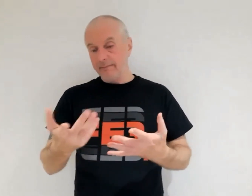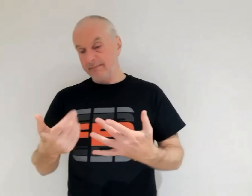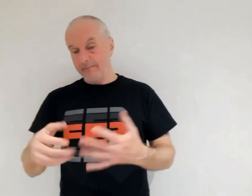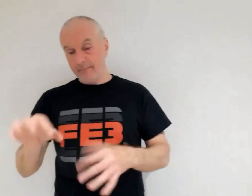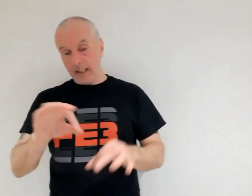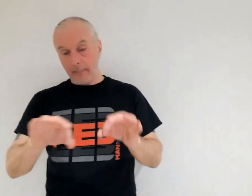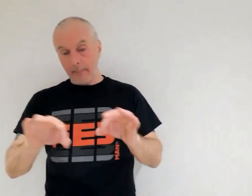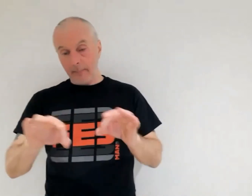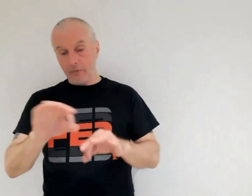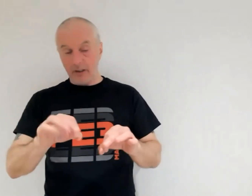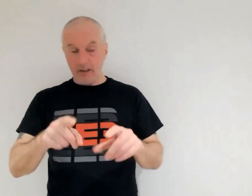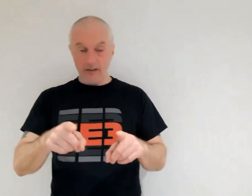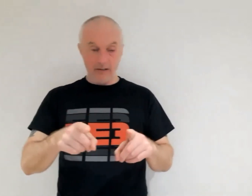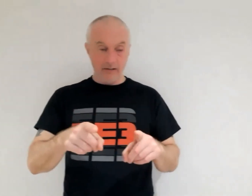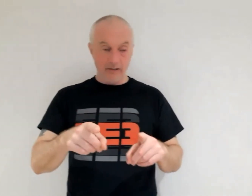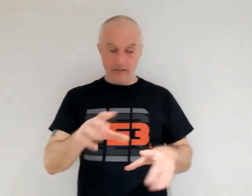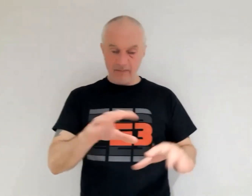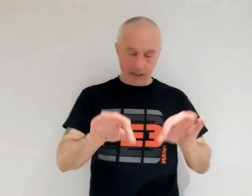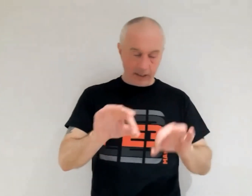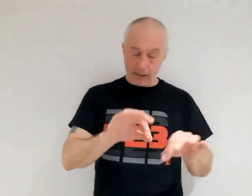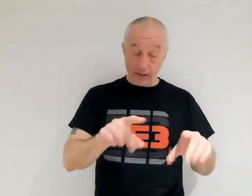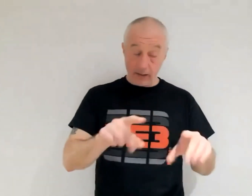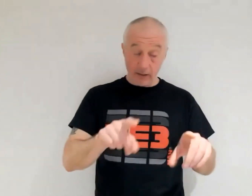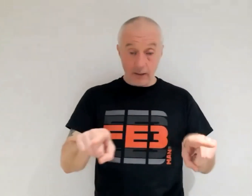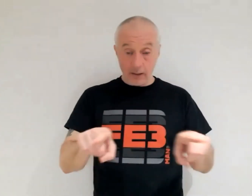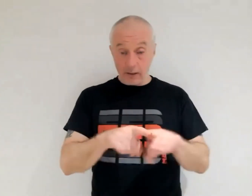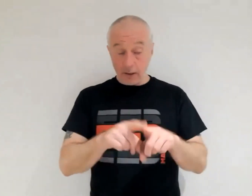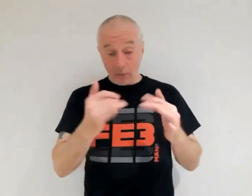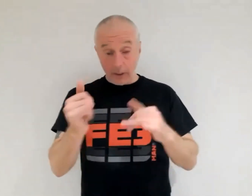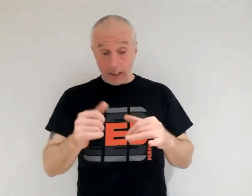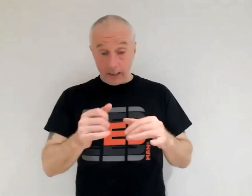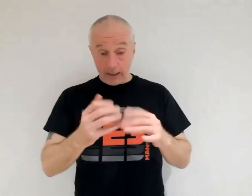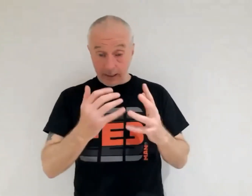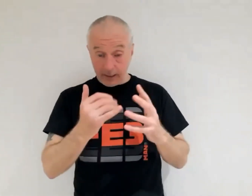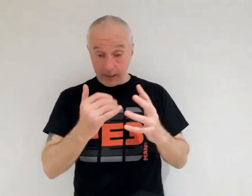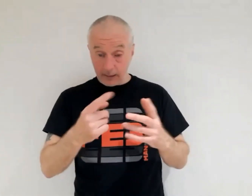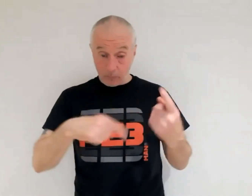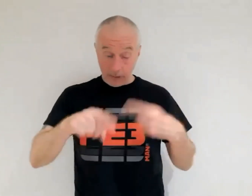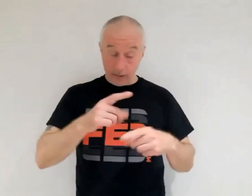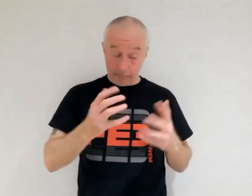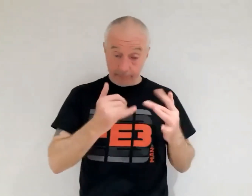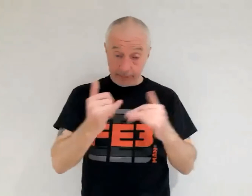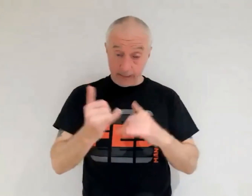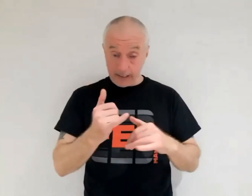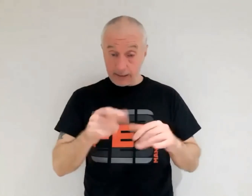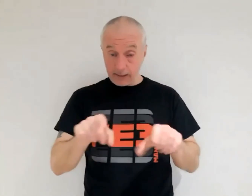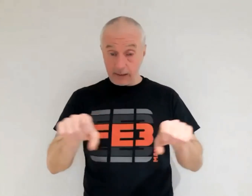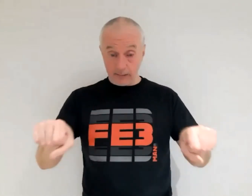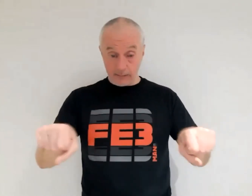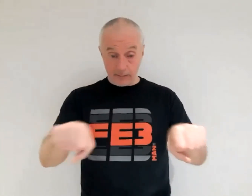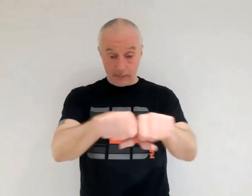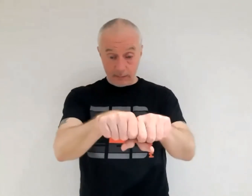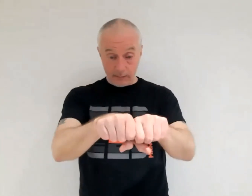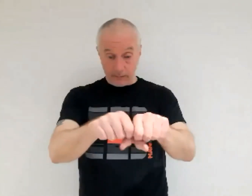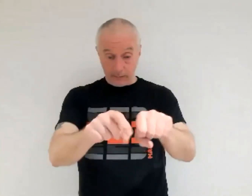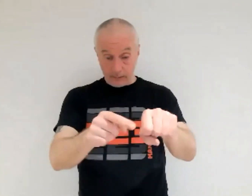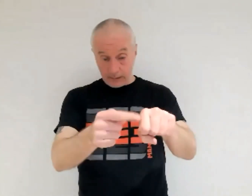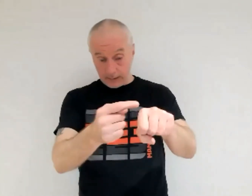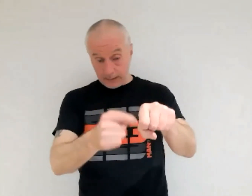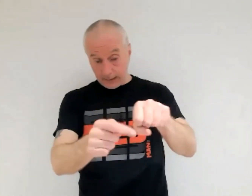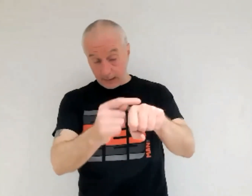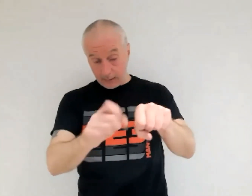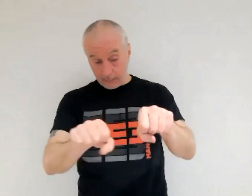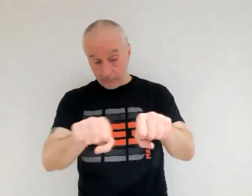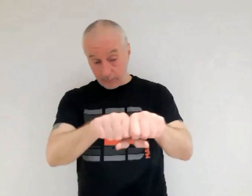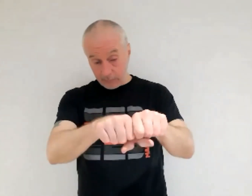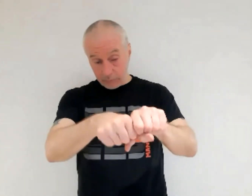chemistry. So we have tested elastomers, and they're chemically inert